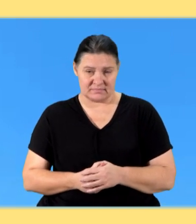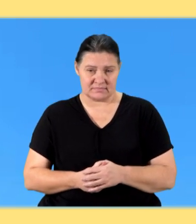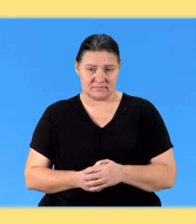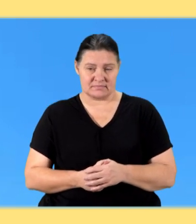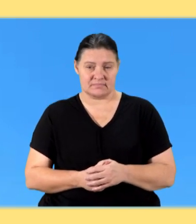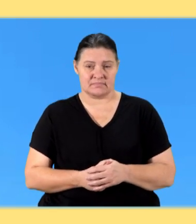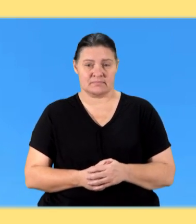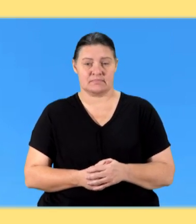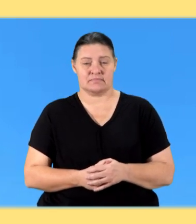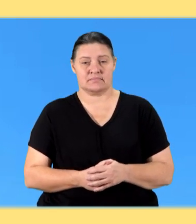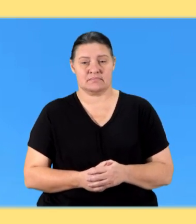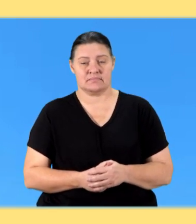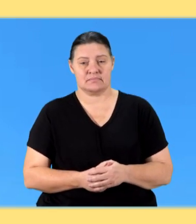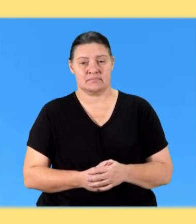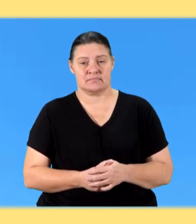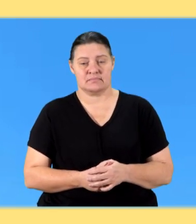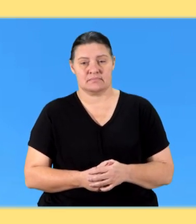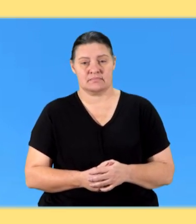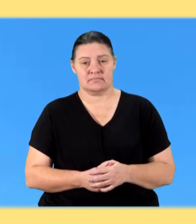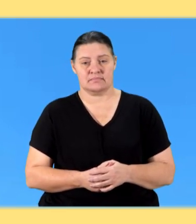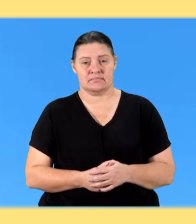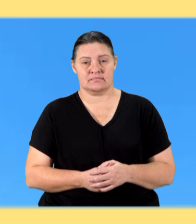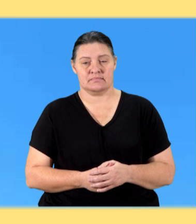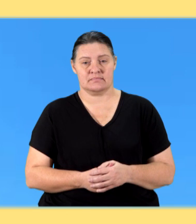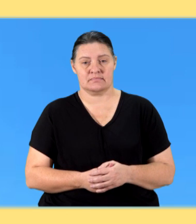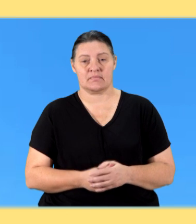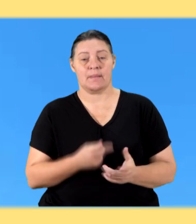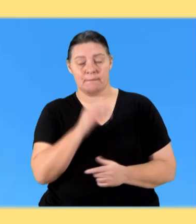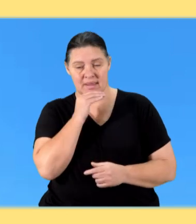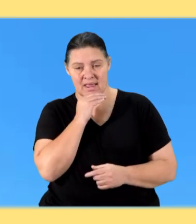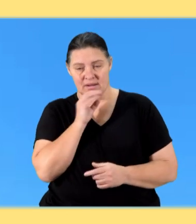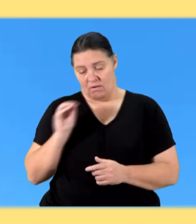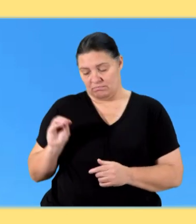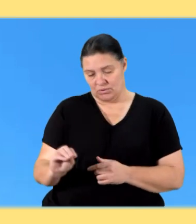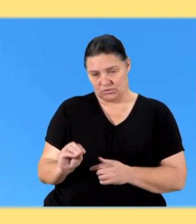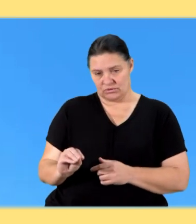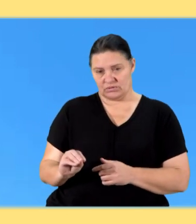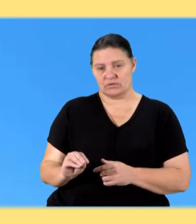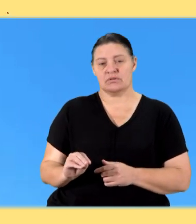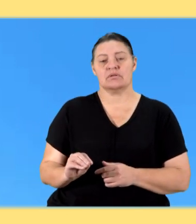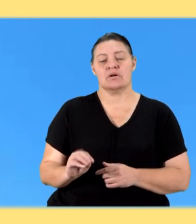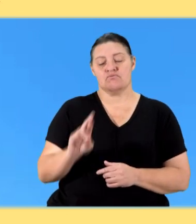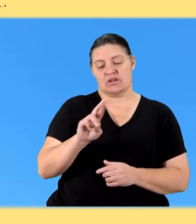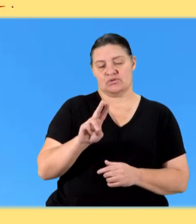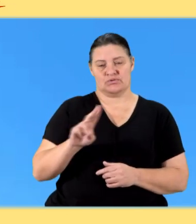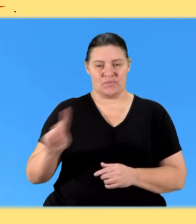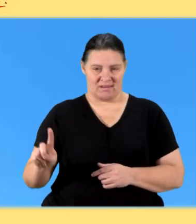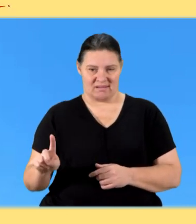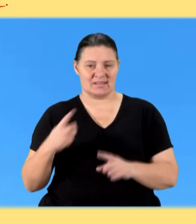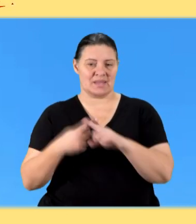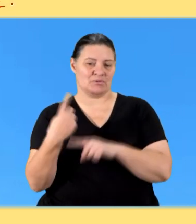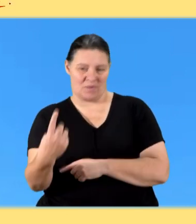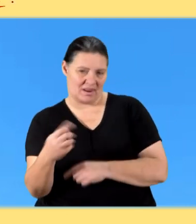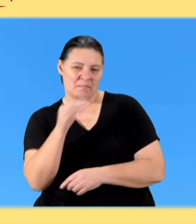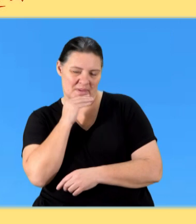same amount. They will pay the same amount. That means it's 21 multiplied by 1. It's the same